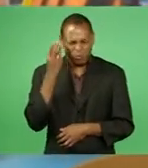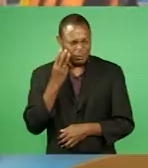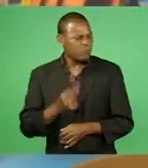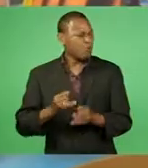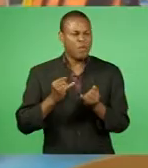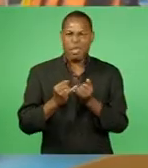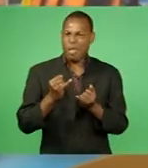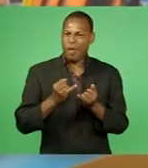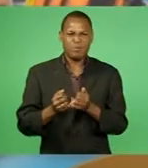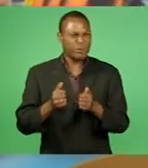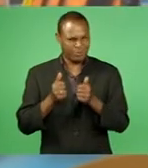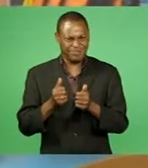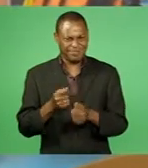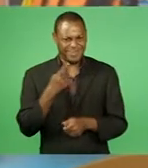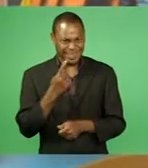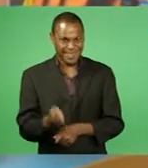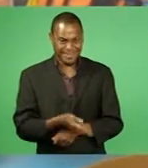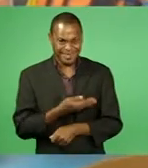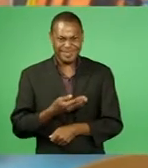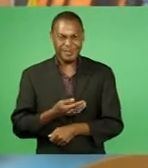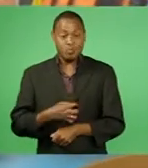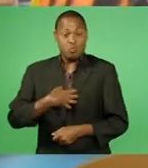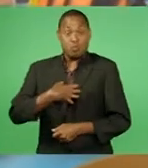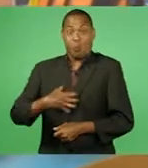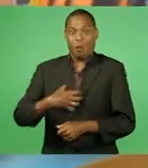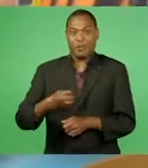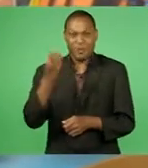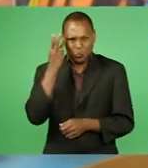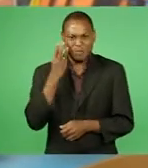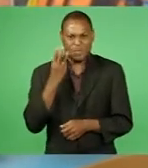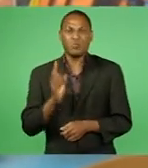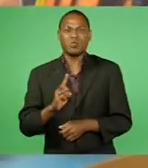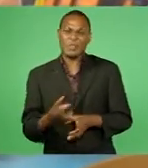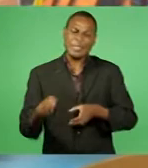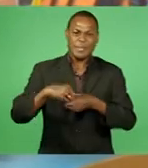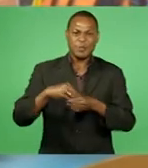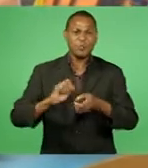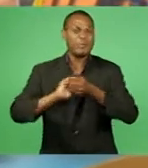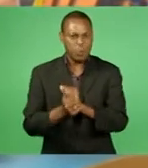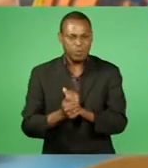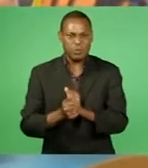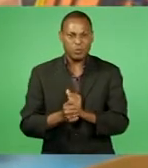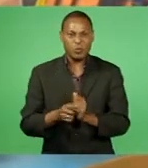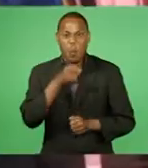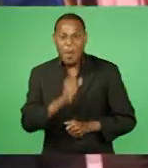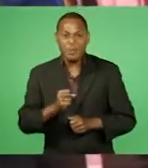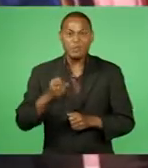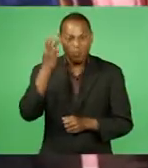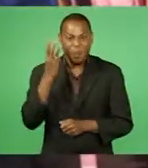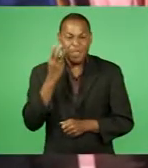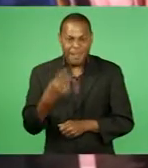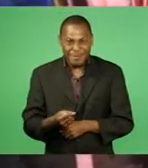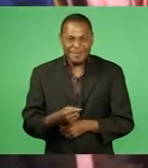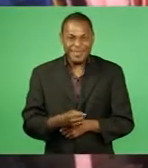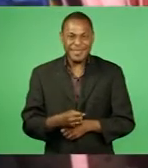because as more women are engaging in sports and there's equality between men and women in our country. I think